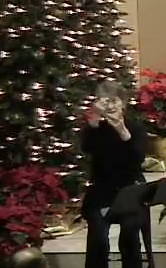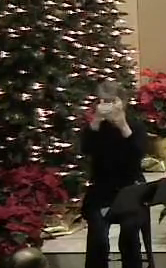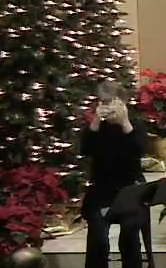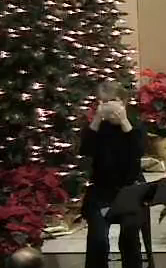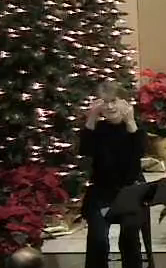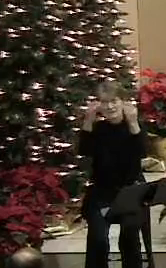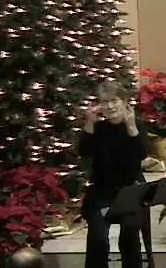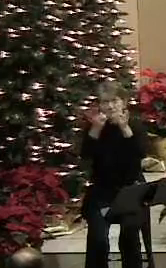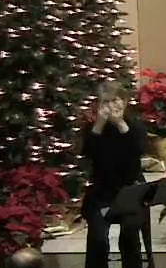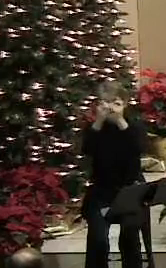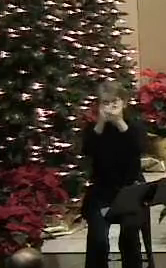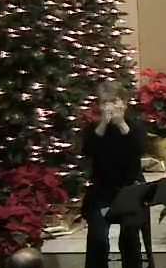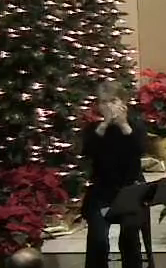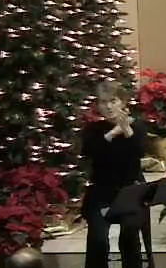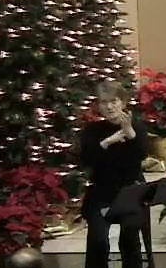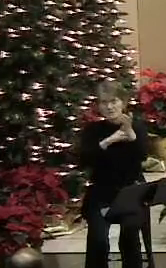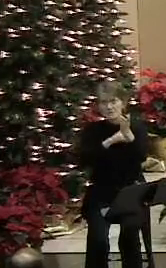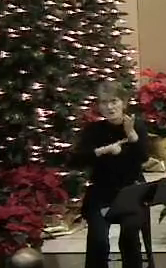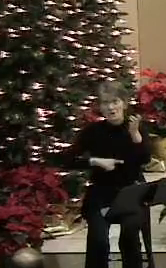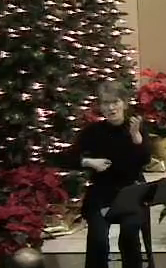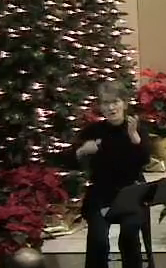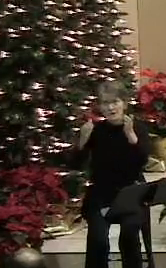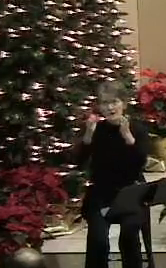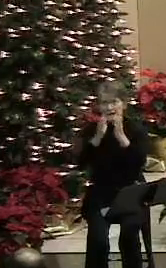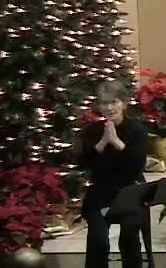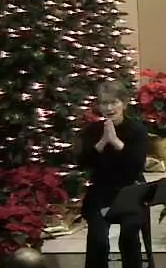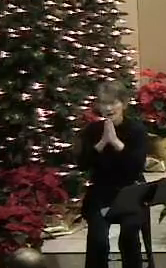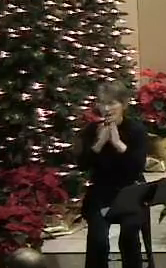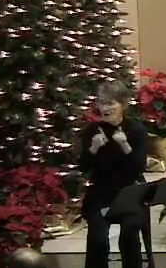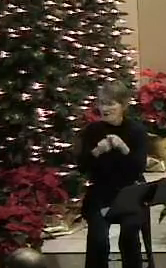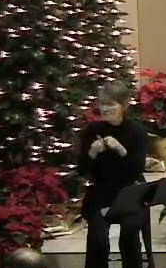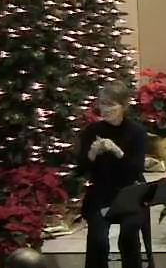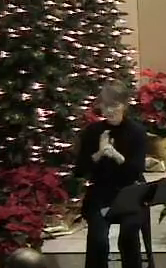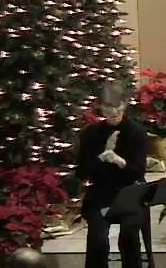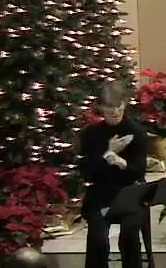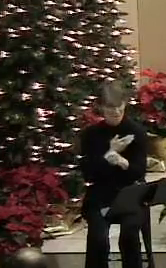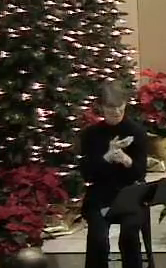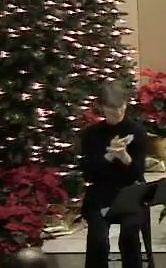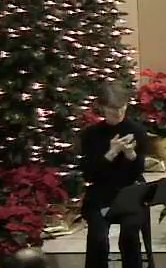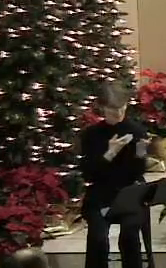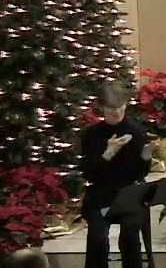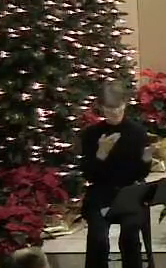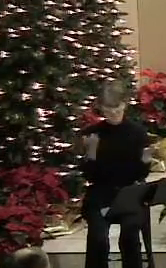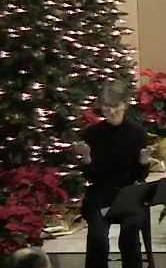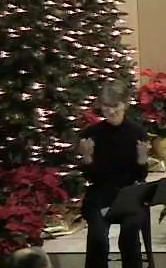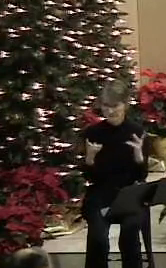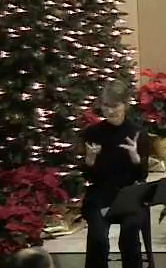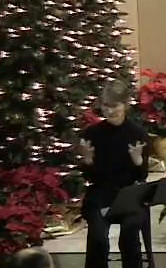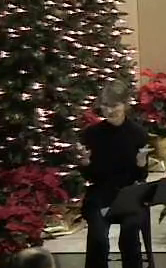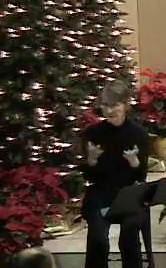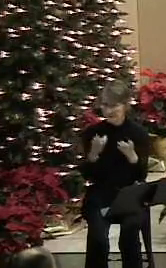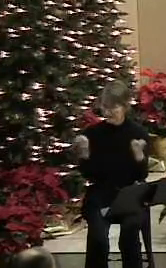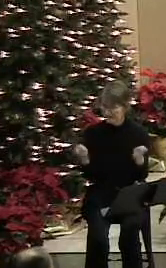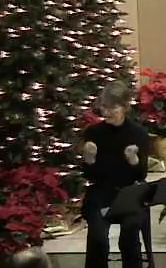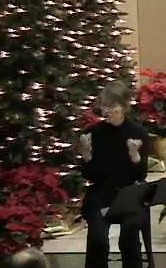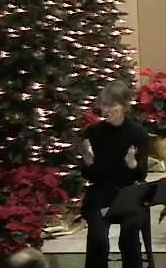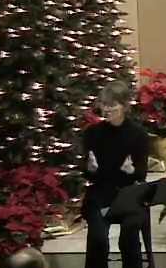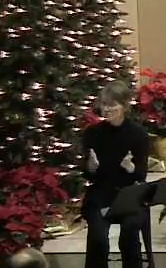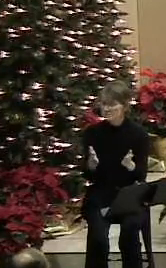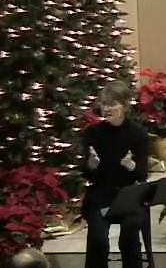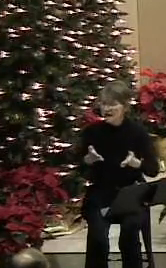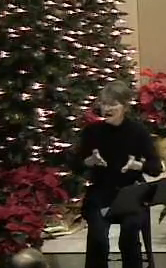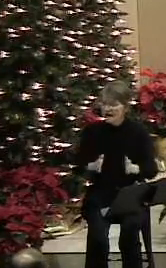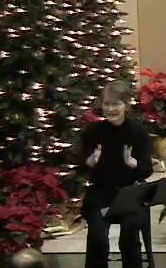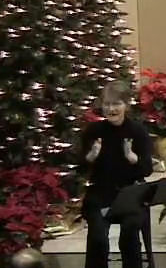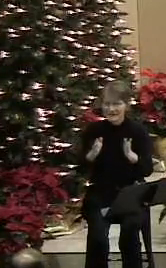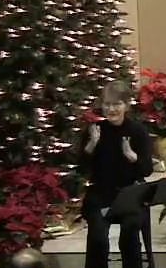Amen. To us also, your servants, who though sinners, hope in your abundant mercies, graciously grant some share in fellowship with your